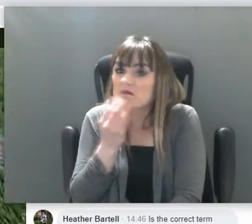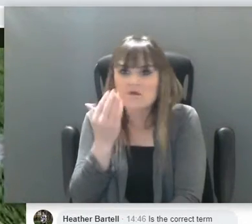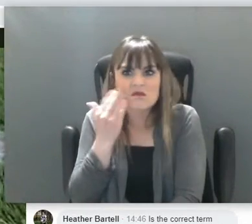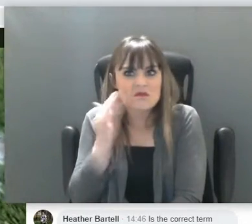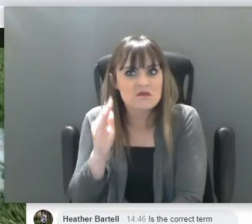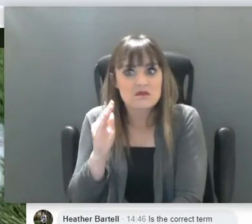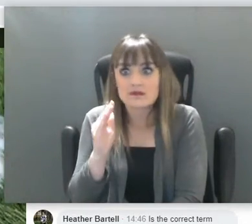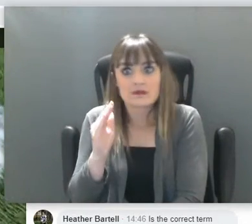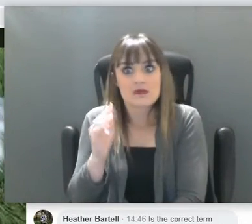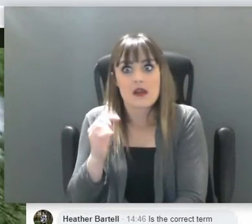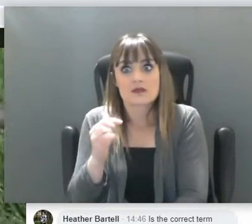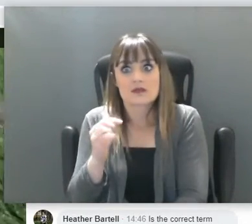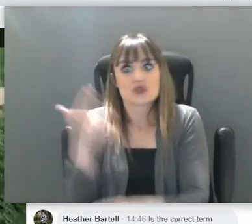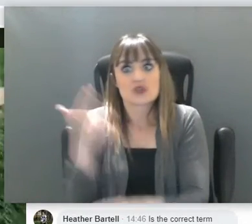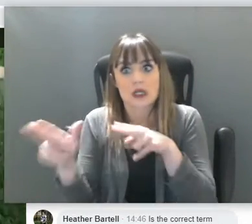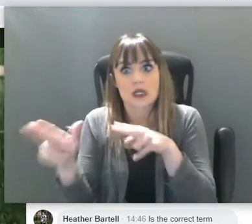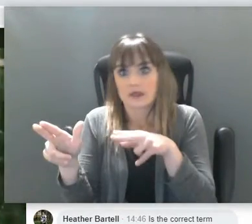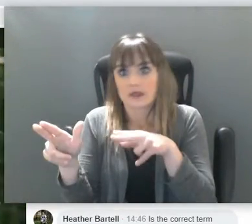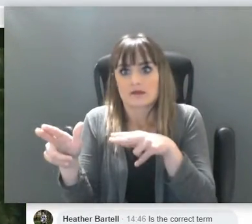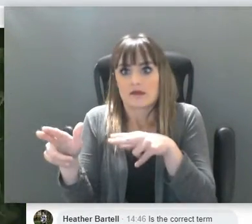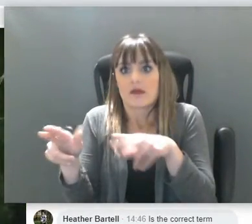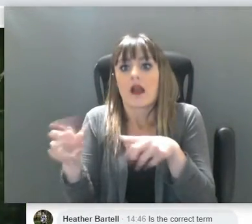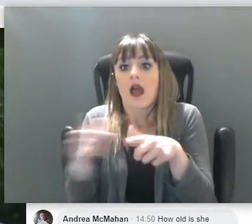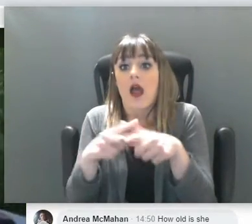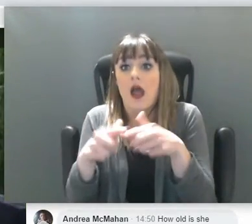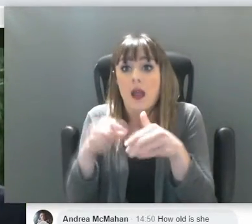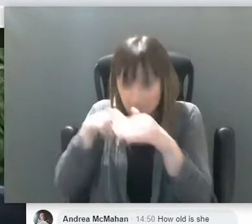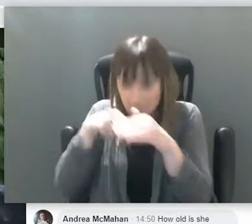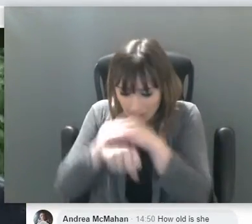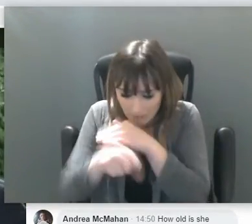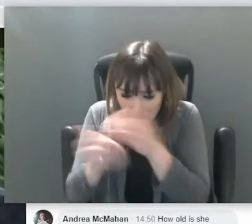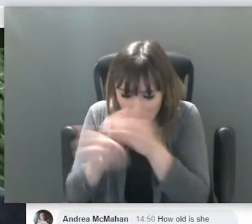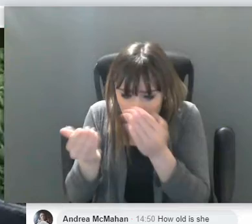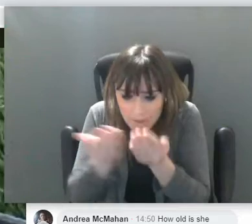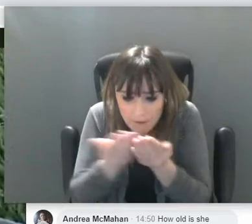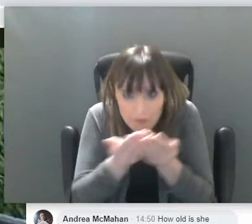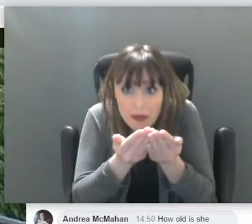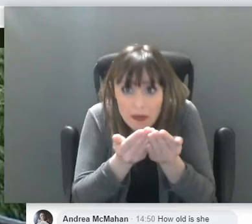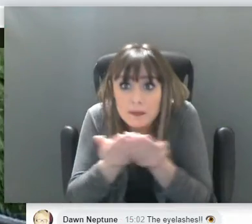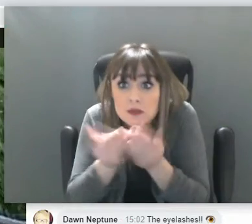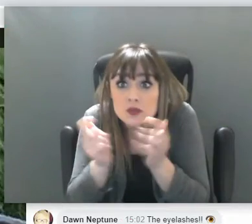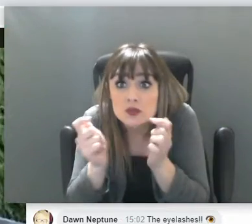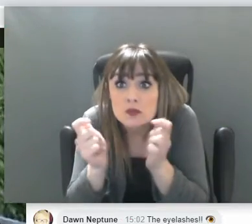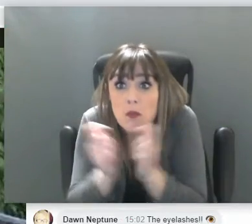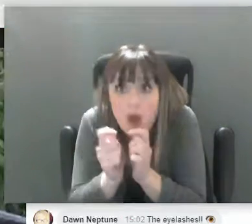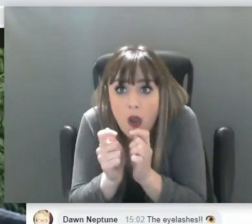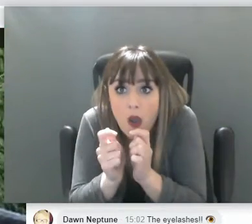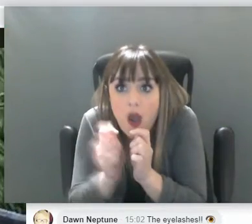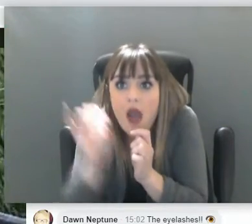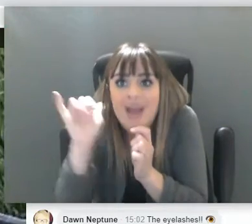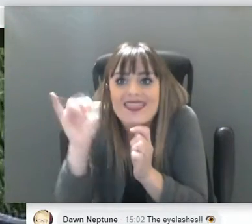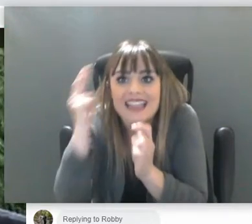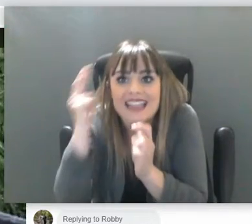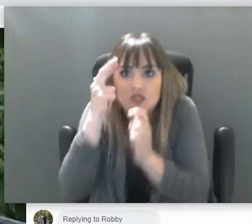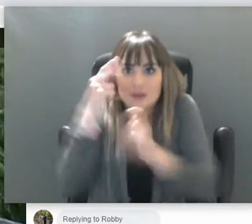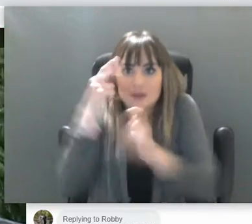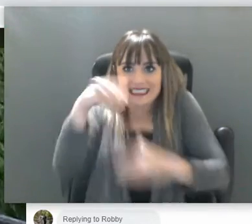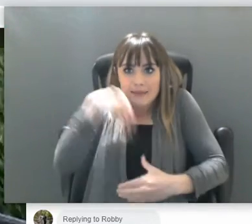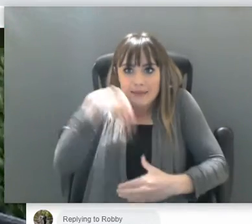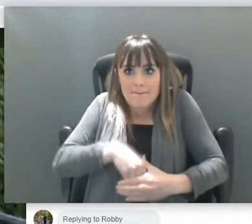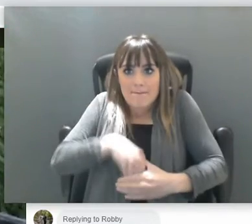out super, super tiny. And that's the necessity of the pouch. That's where that comes in. That's why animals like kangaroos